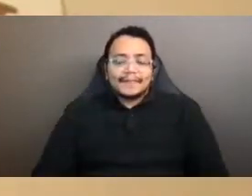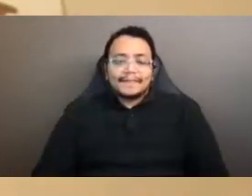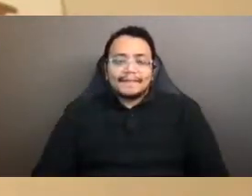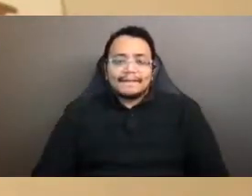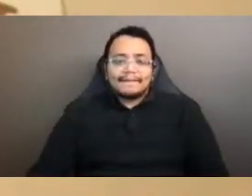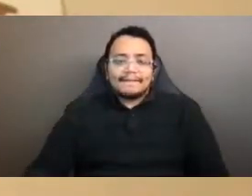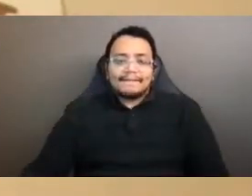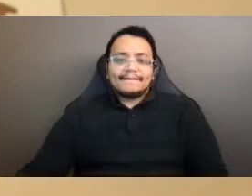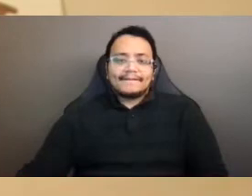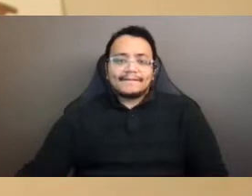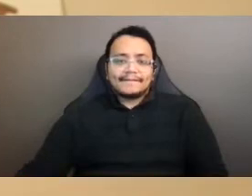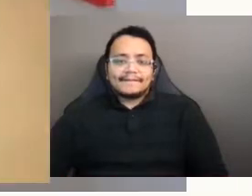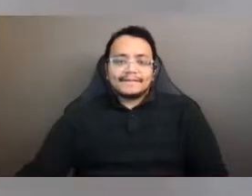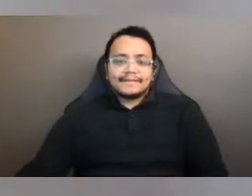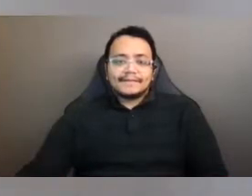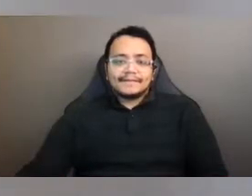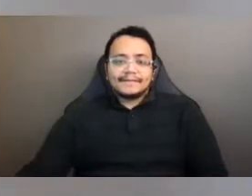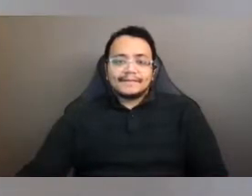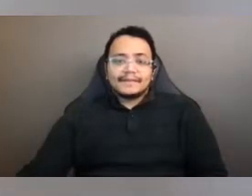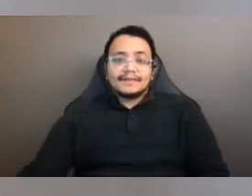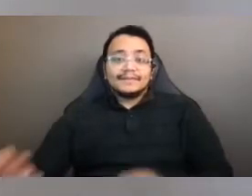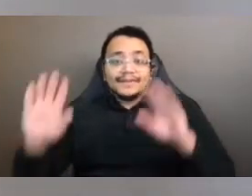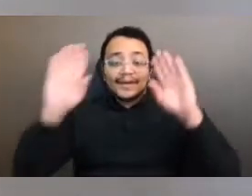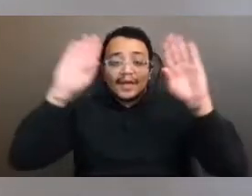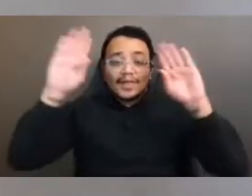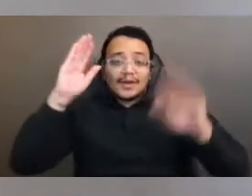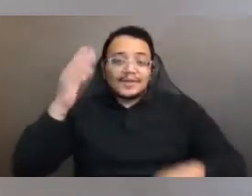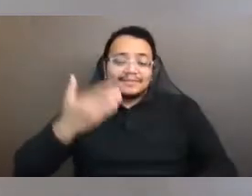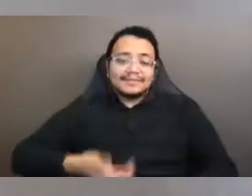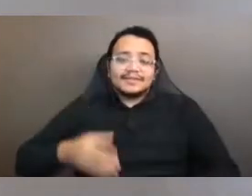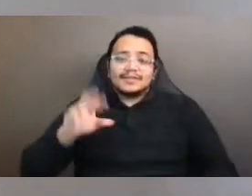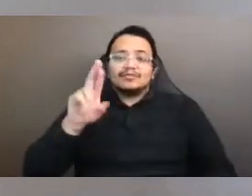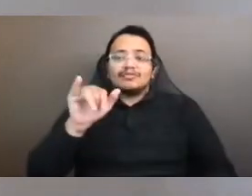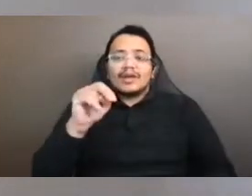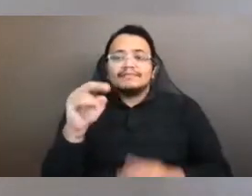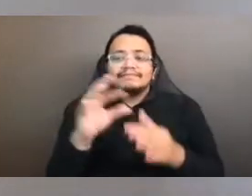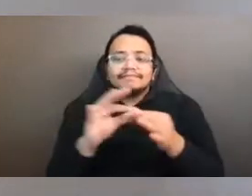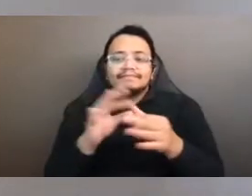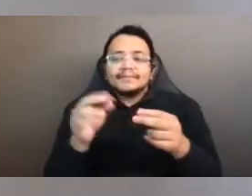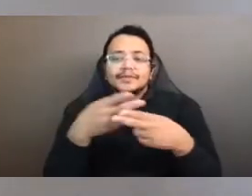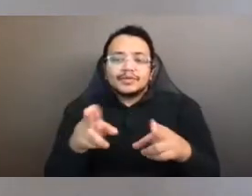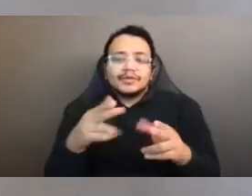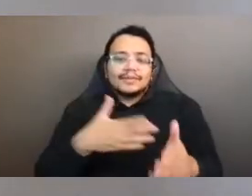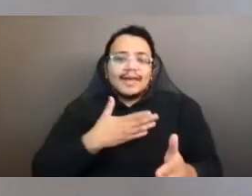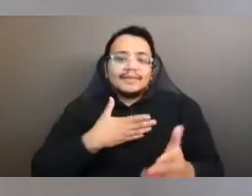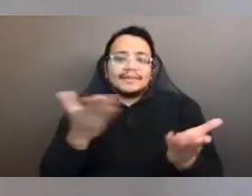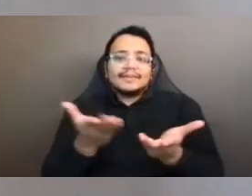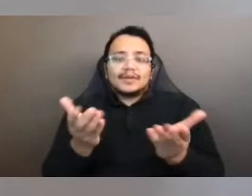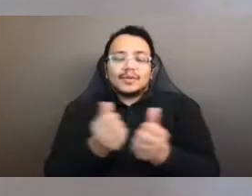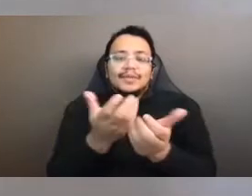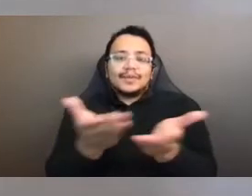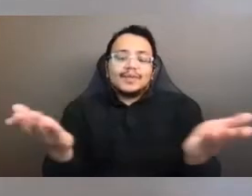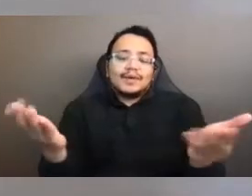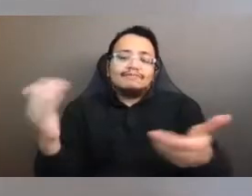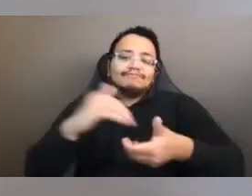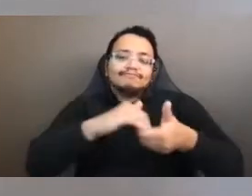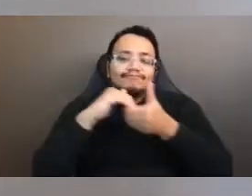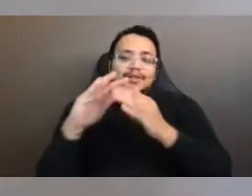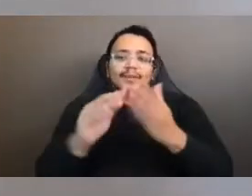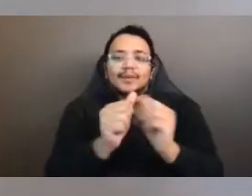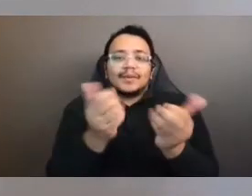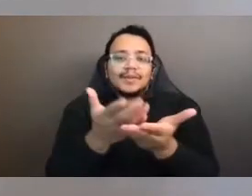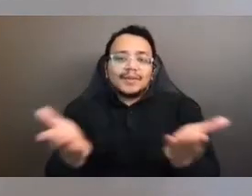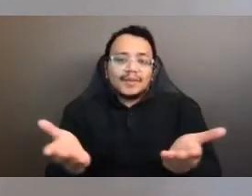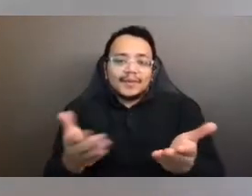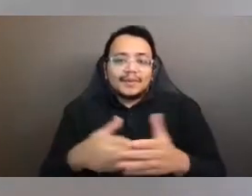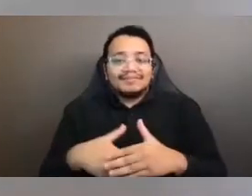Hi, everyone. I'm Ryan. I'll keep my comments short, but I'm just so happy to share this space with you and be in community with you, even though